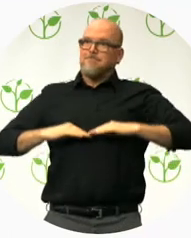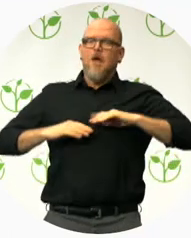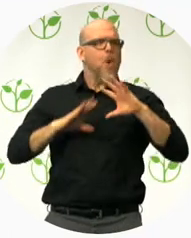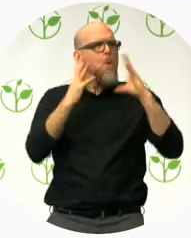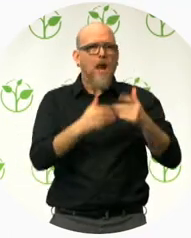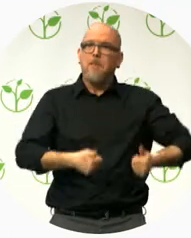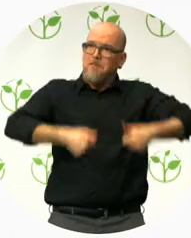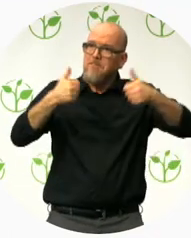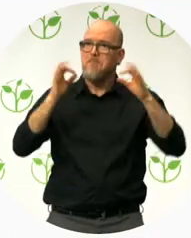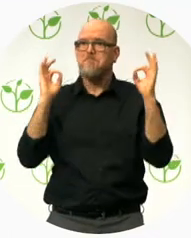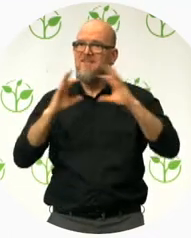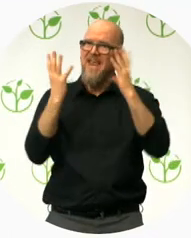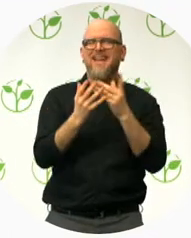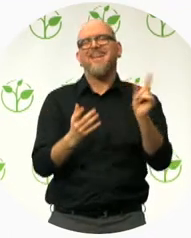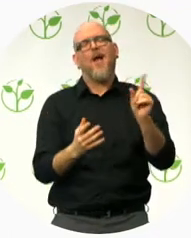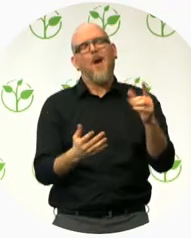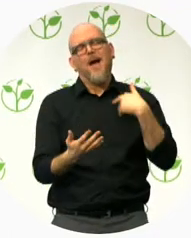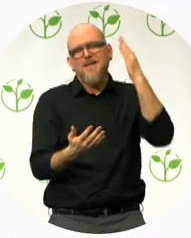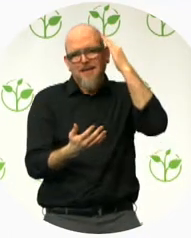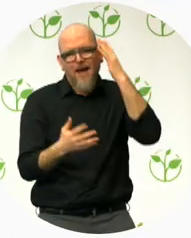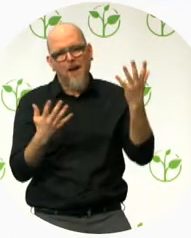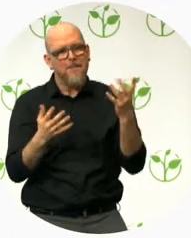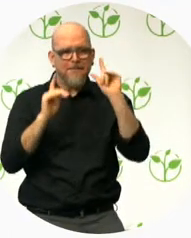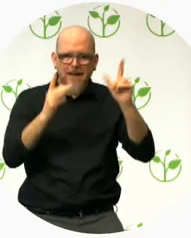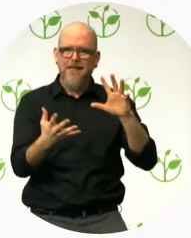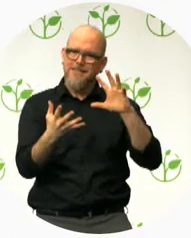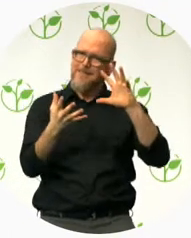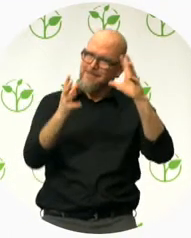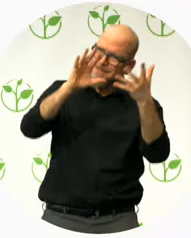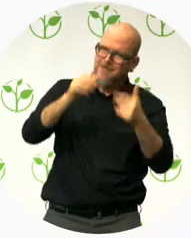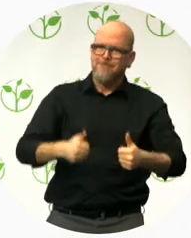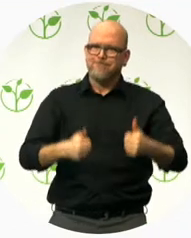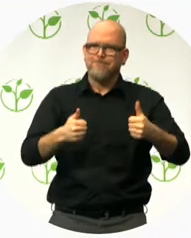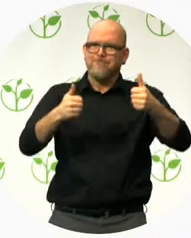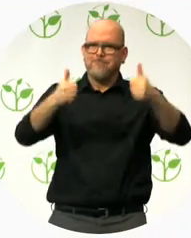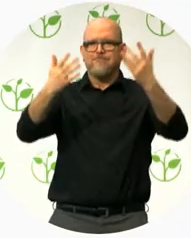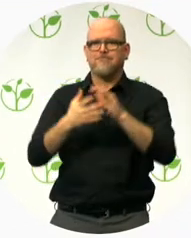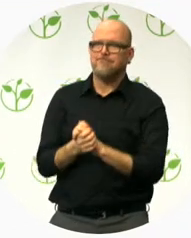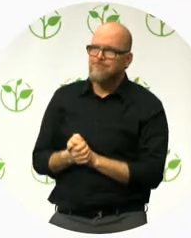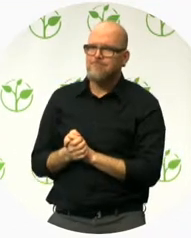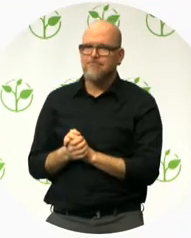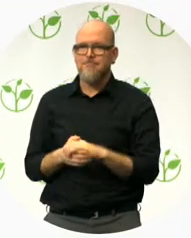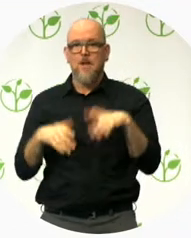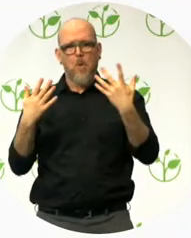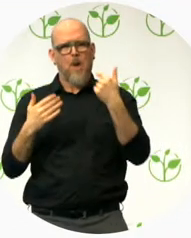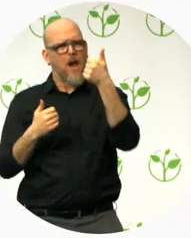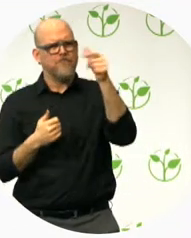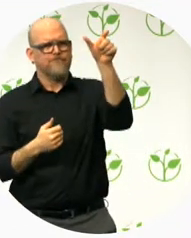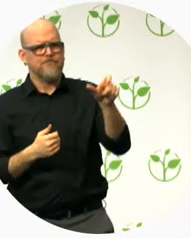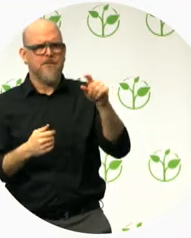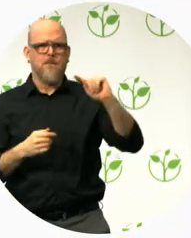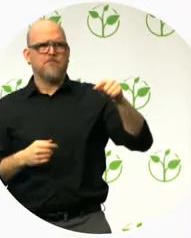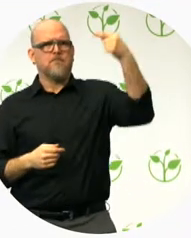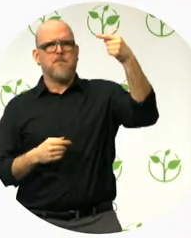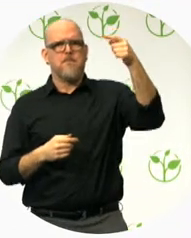the things that one of the first Secretary Generals of the United Nations used to say, the UN cannot bring